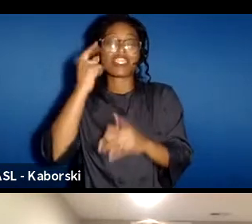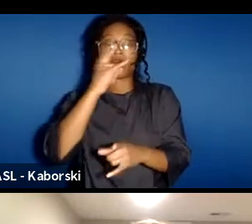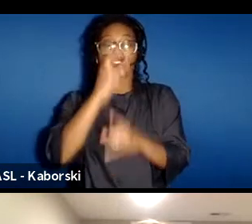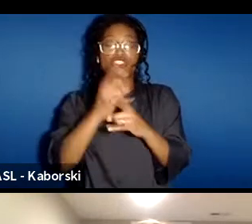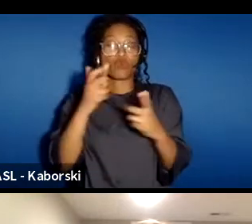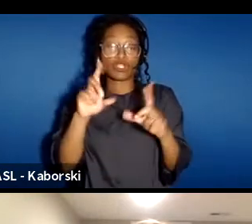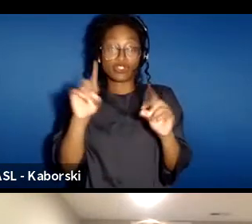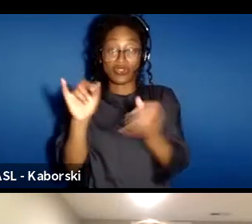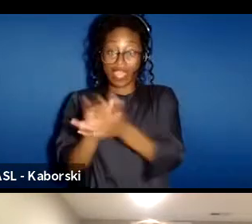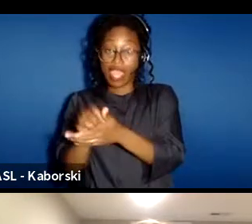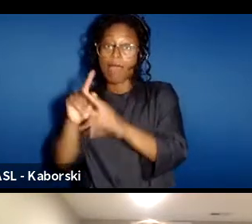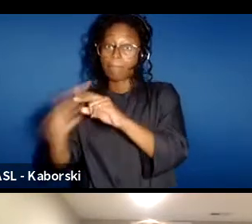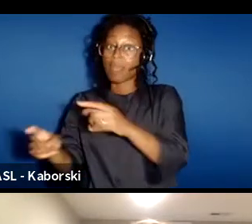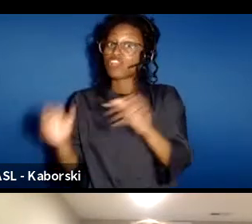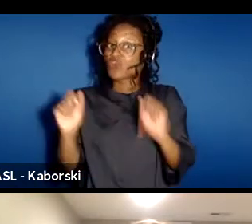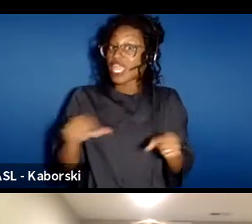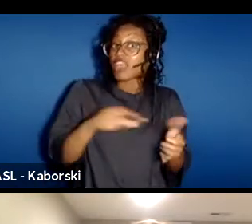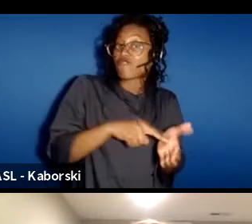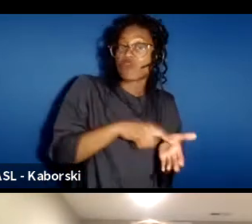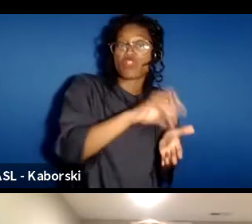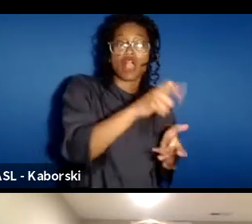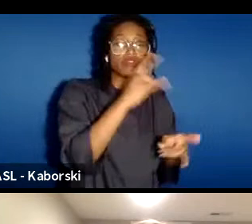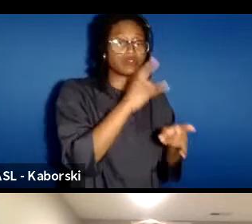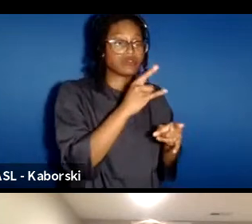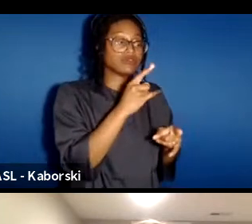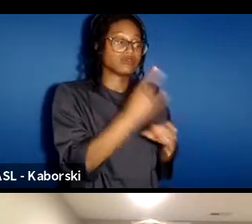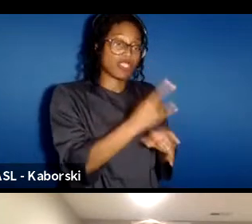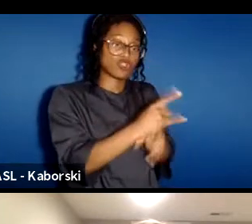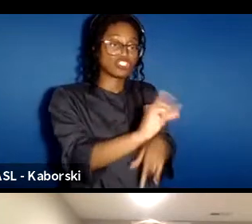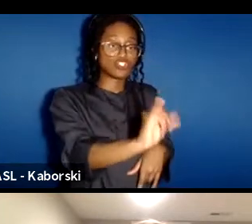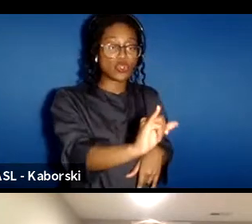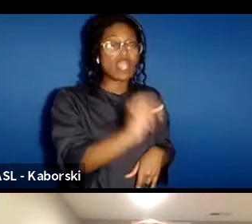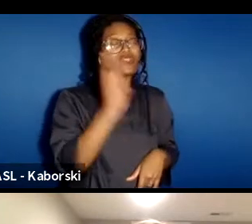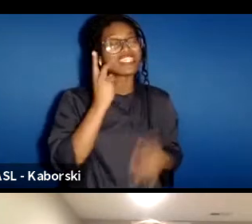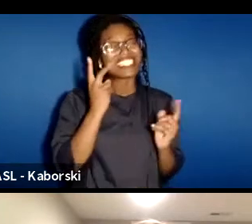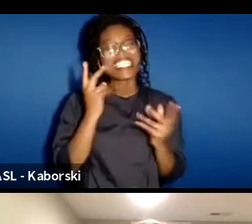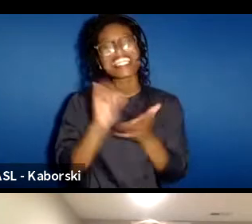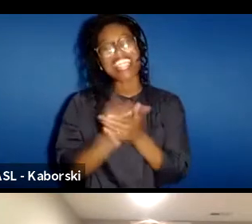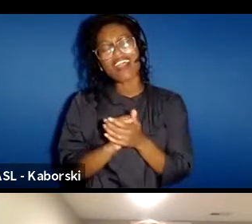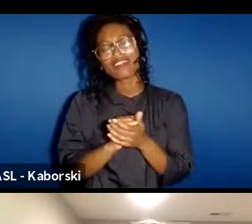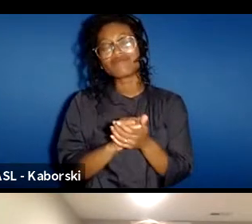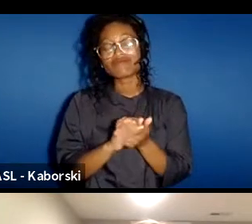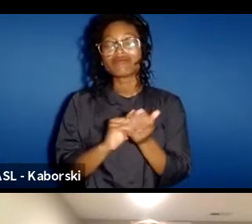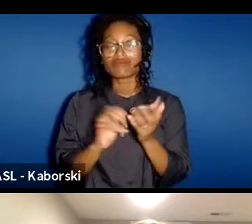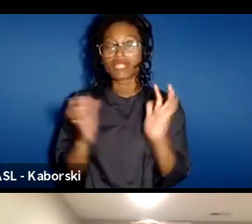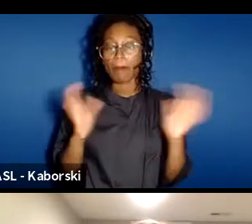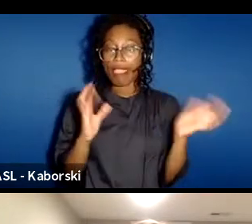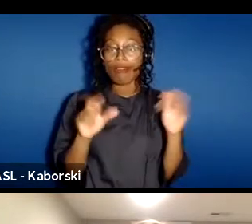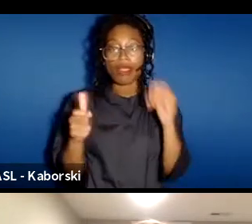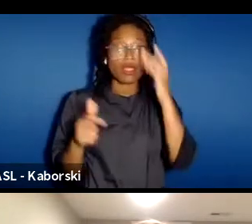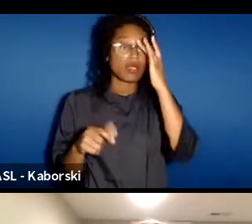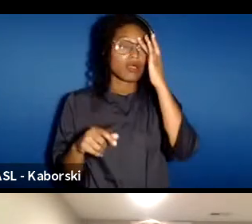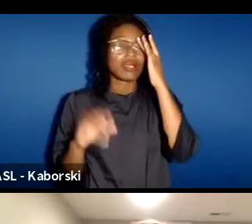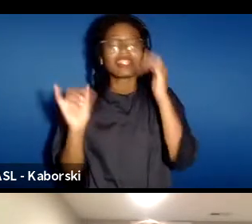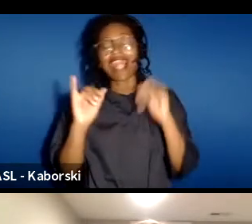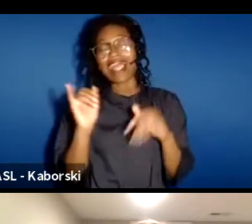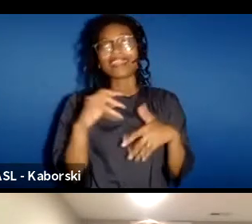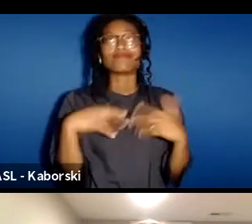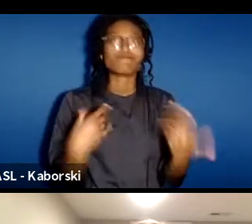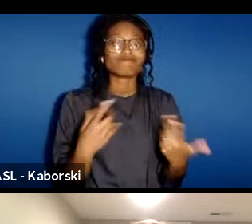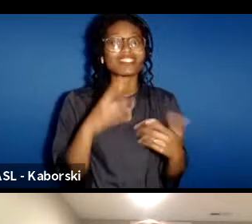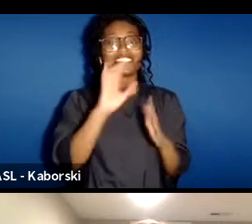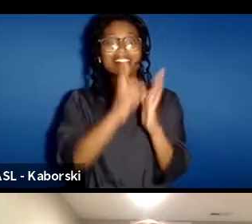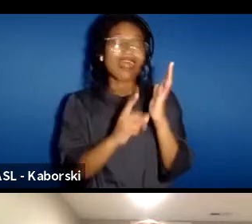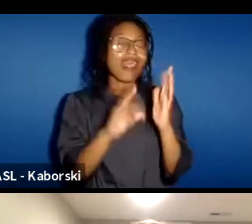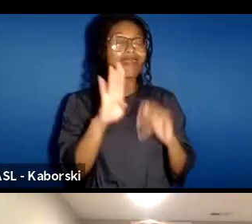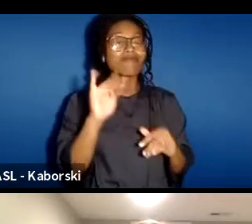to do that, but you can afford that in other spirits. And you kind of see that as well, especially like in design blogs and everything else. You see some